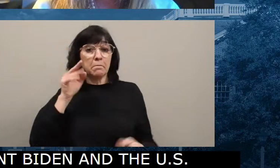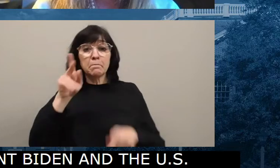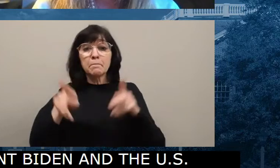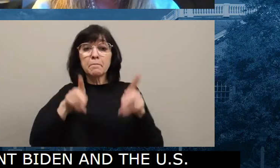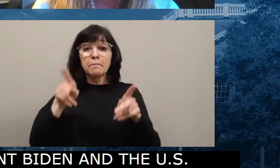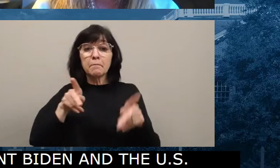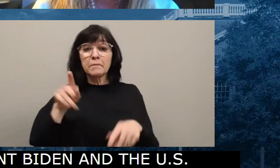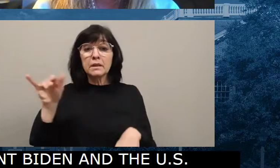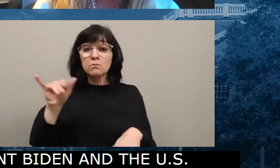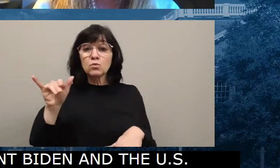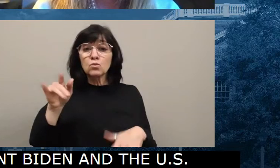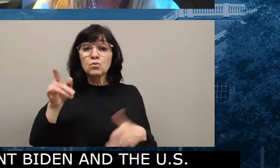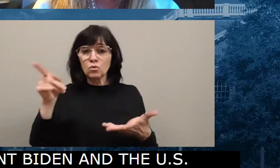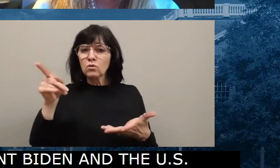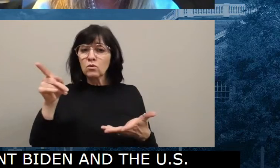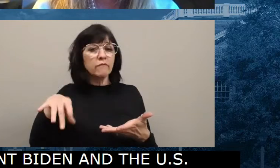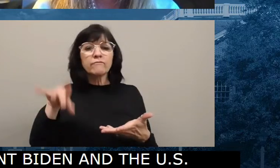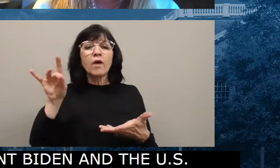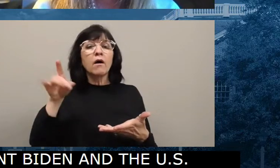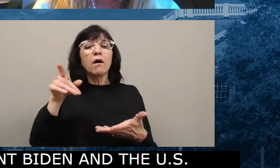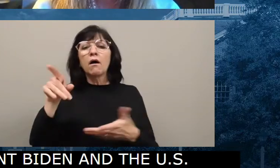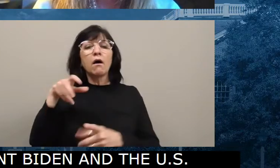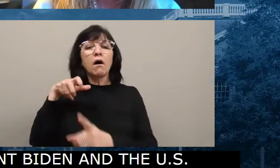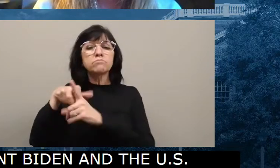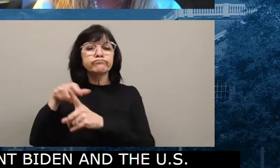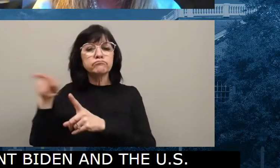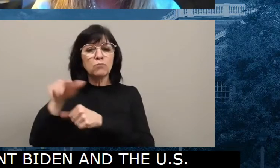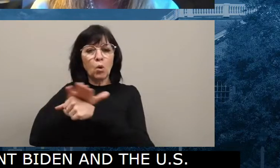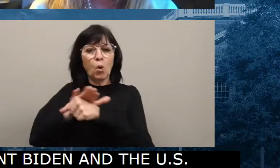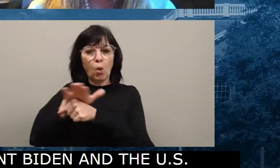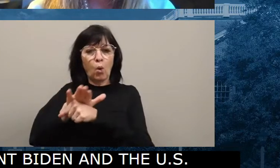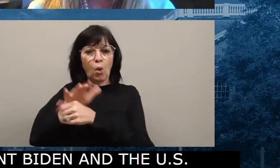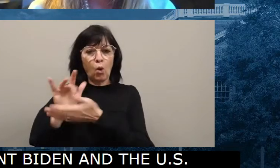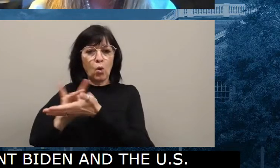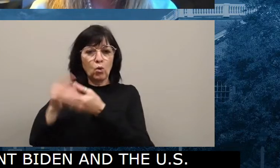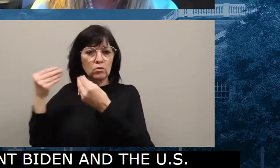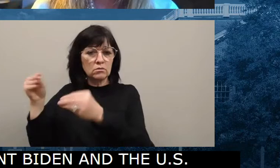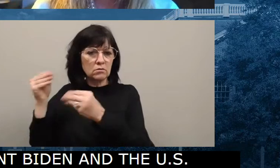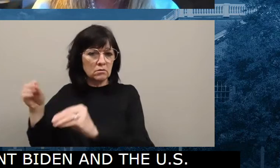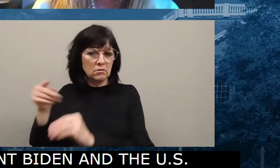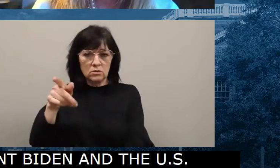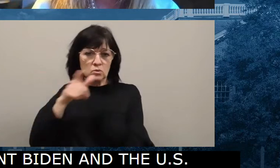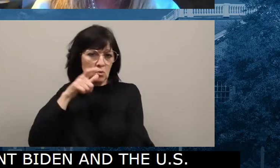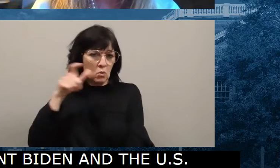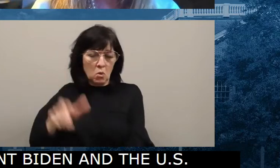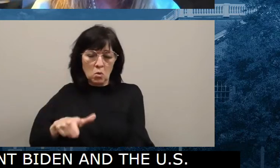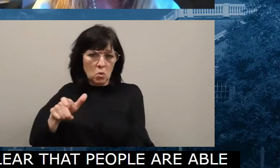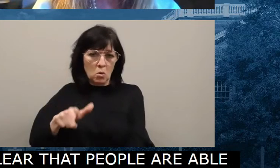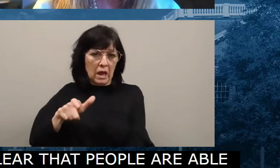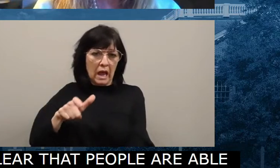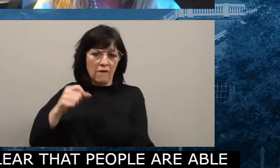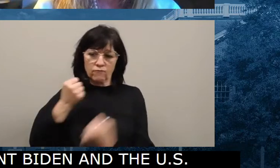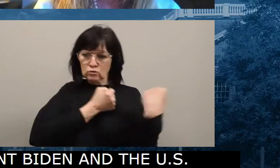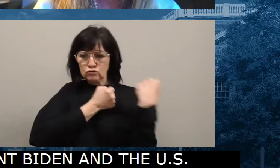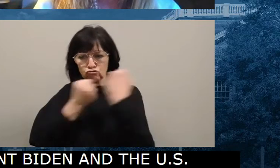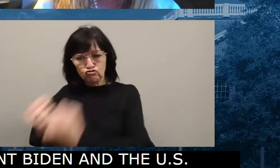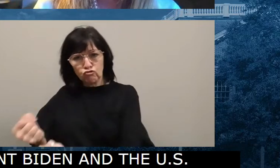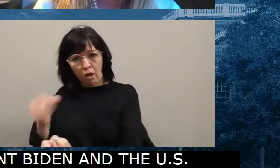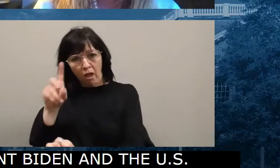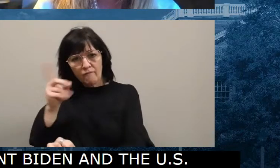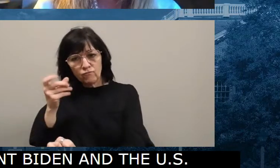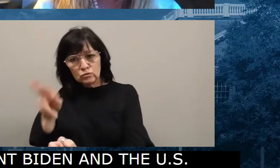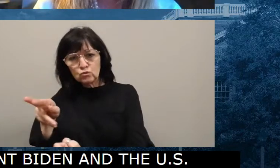an appointment at their local pharmacy instead of driving, if they're way north or way south, an hour to Dover and